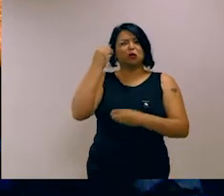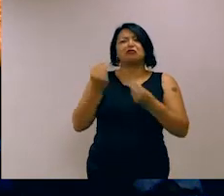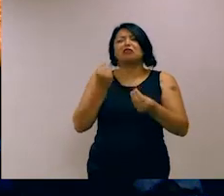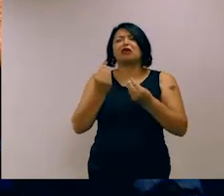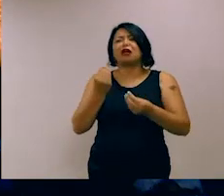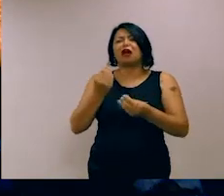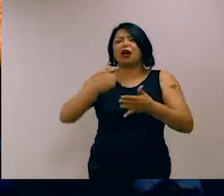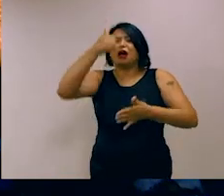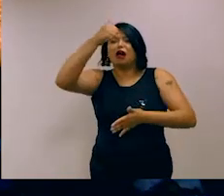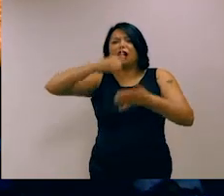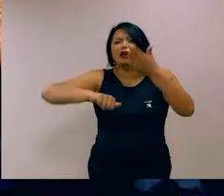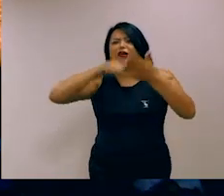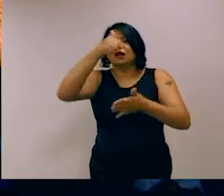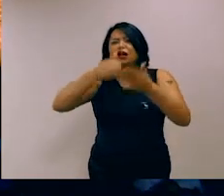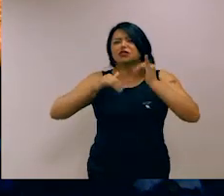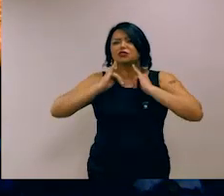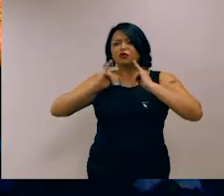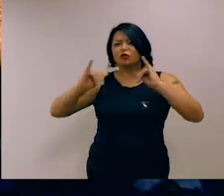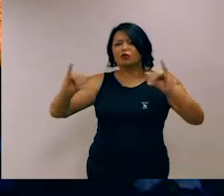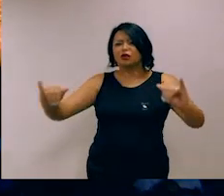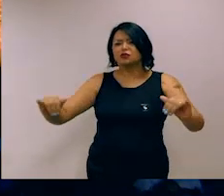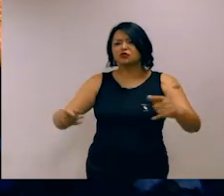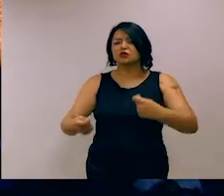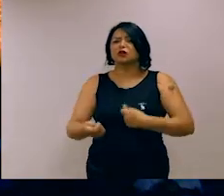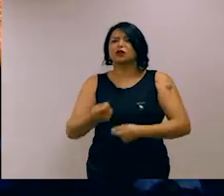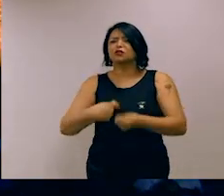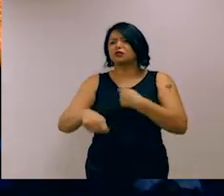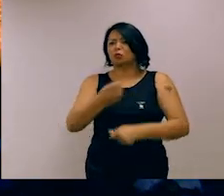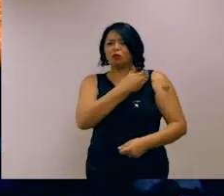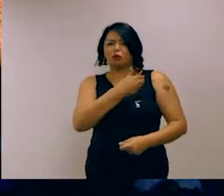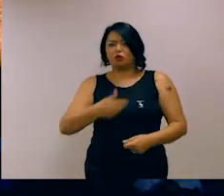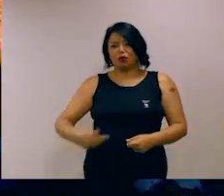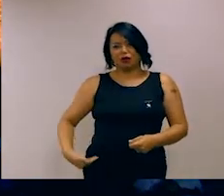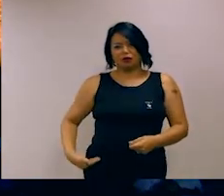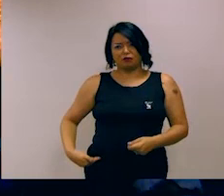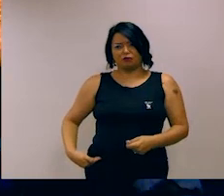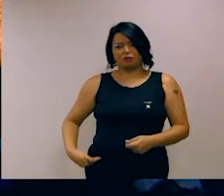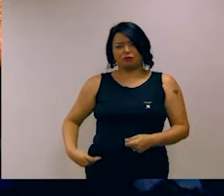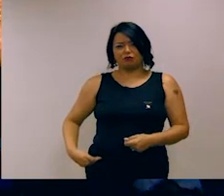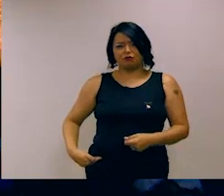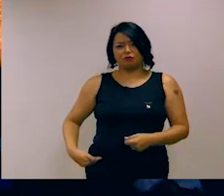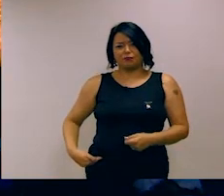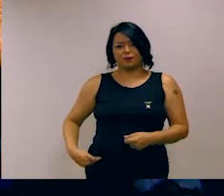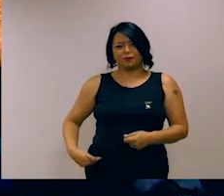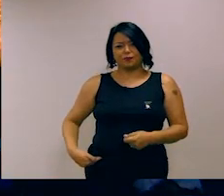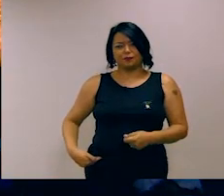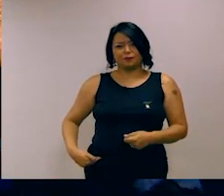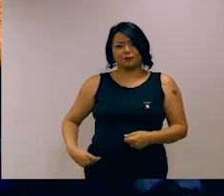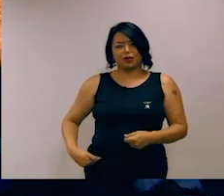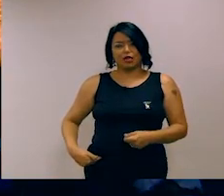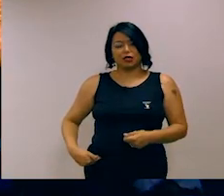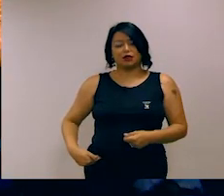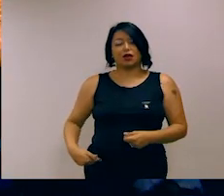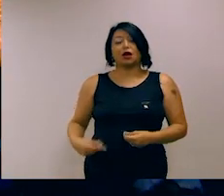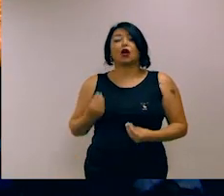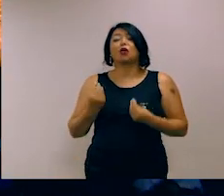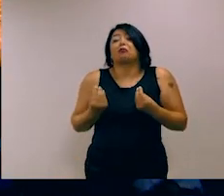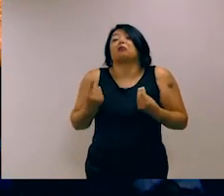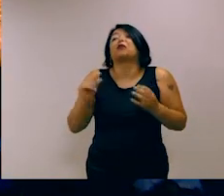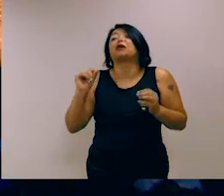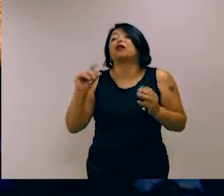understand as data analysis in the federal governments or in the government. So when we talk about public